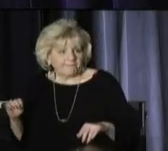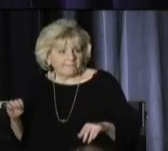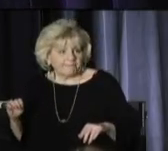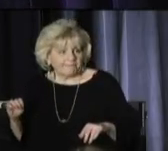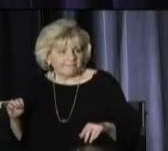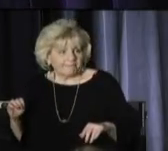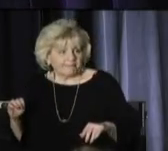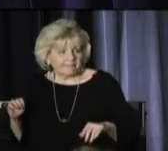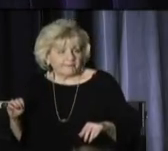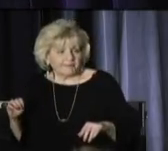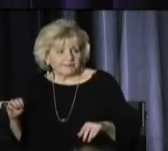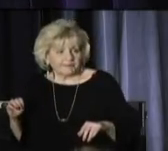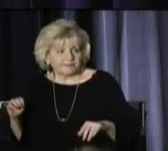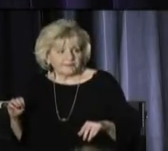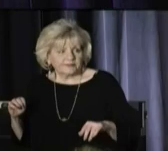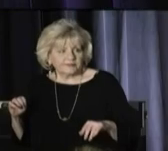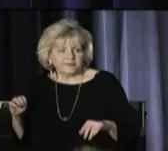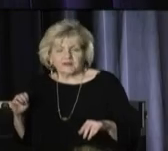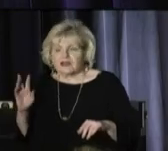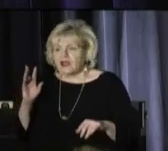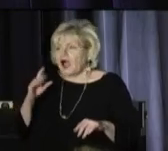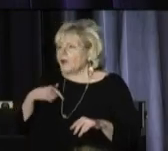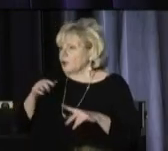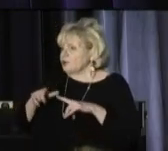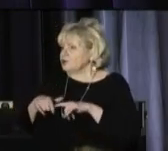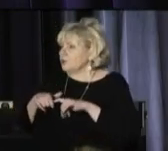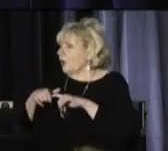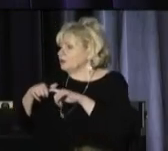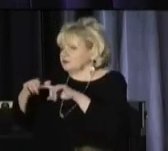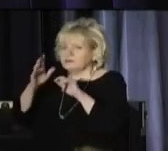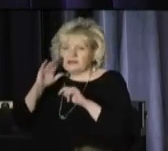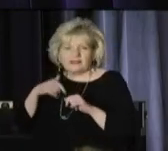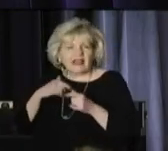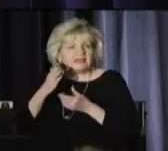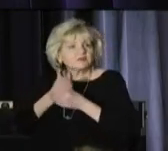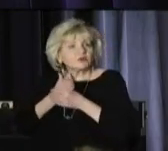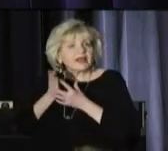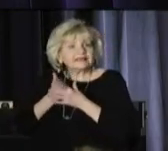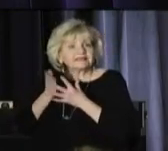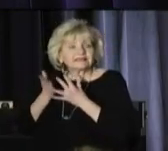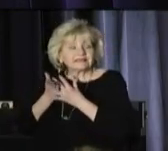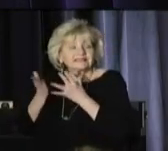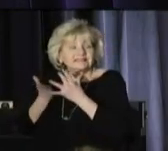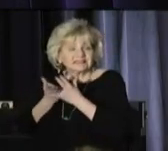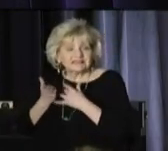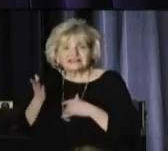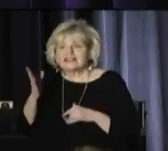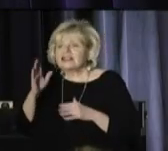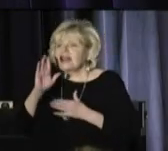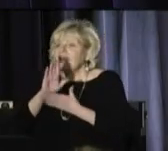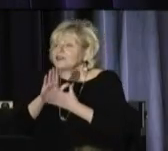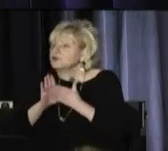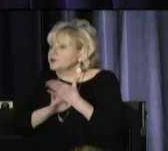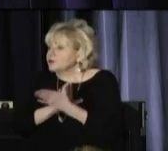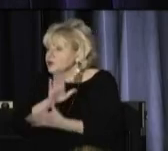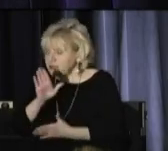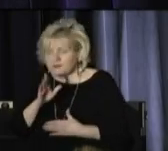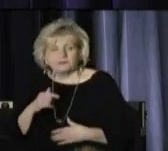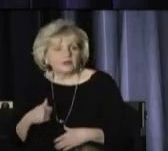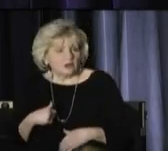Poem has these little breaks, so I'll just pause as break happens like that. At the university,